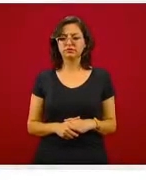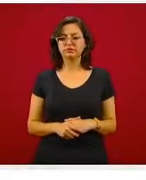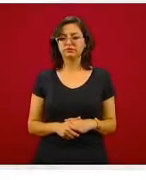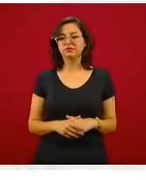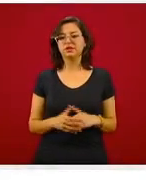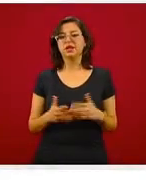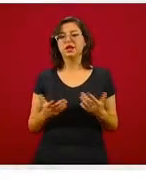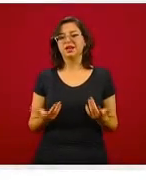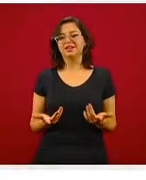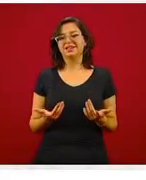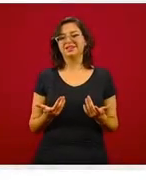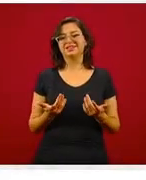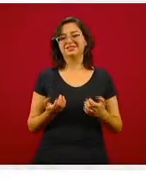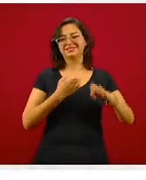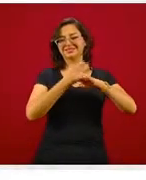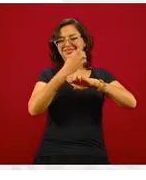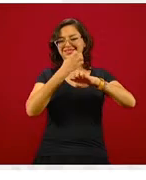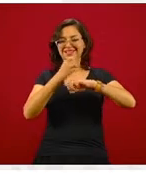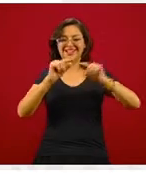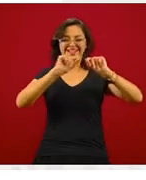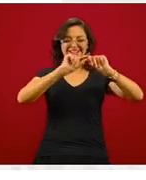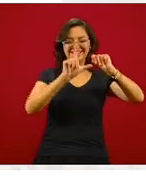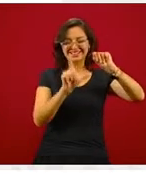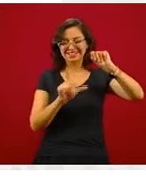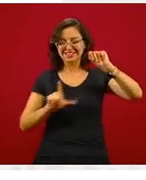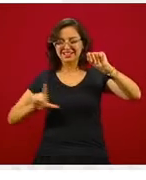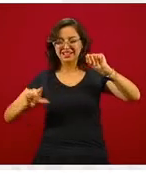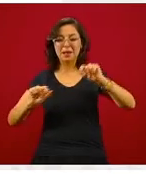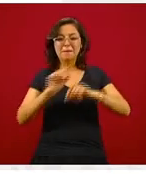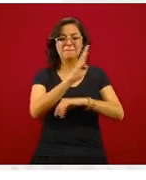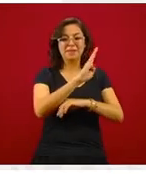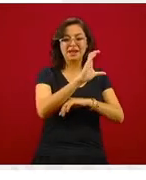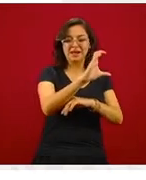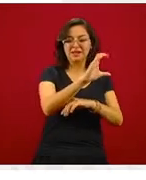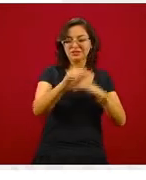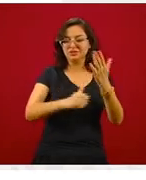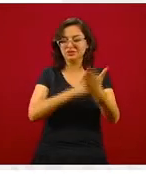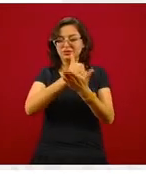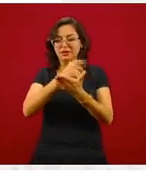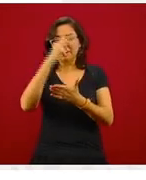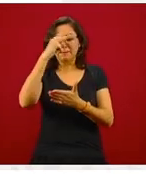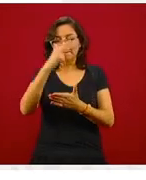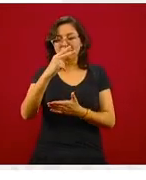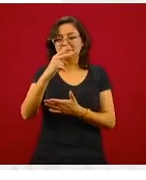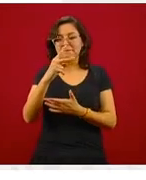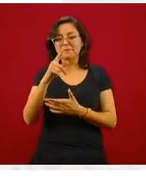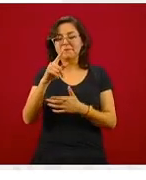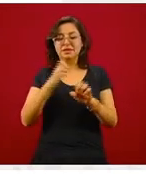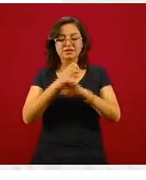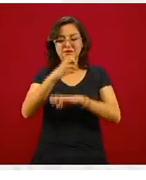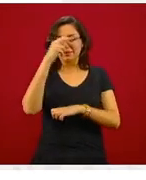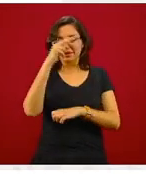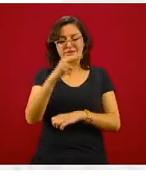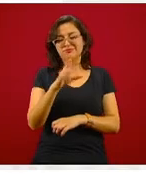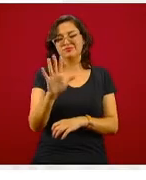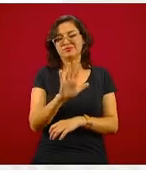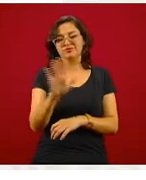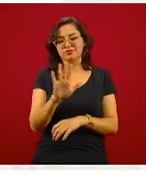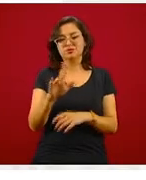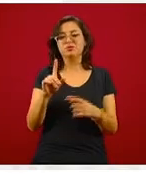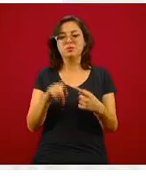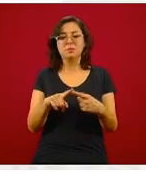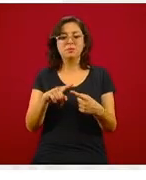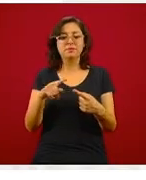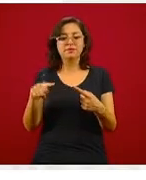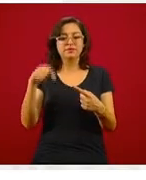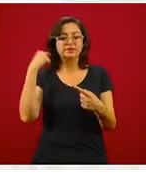the map by states. And as you can see here, you won't see the usual states. You can't see